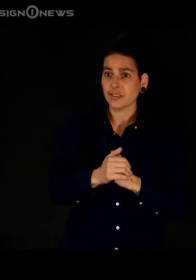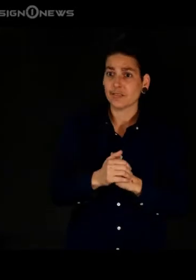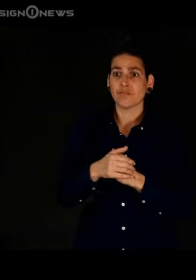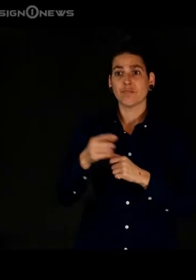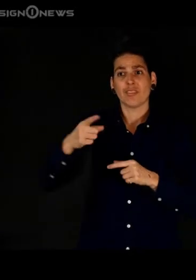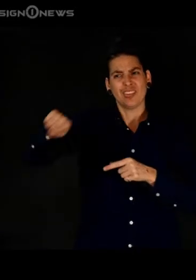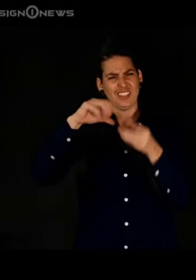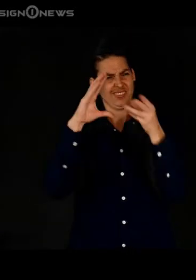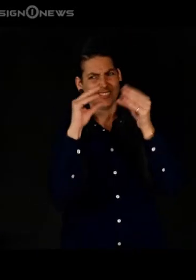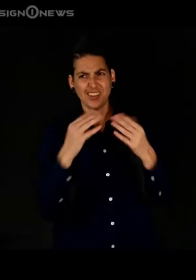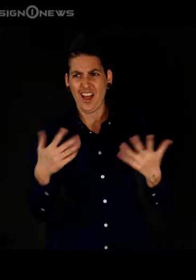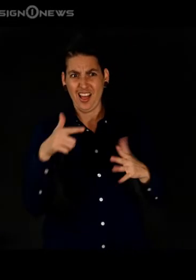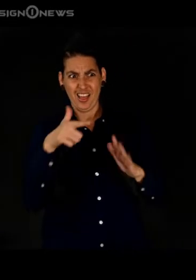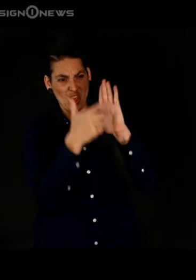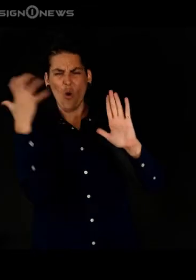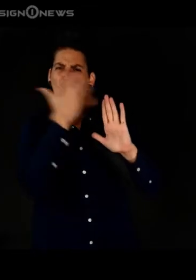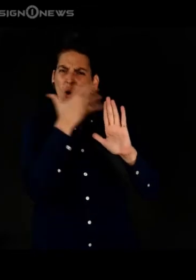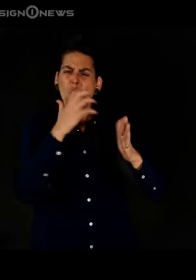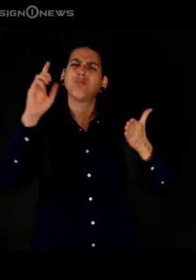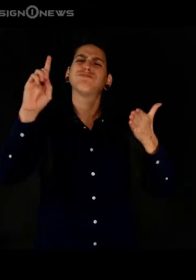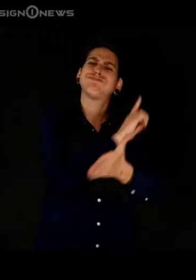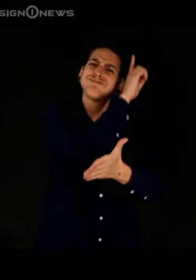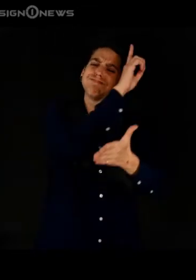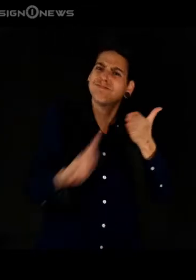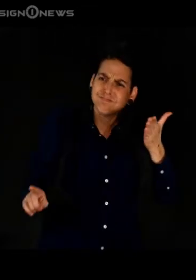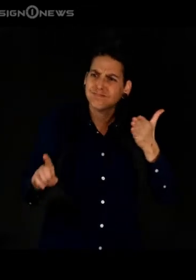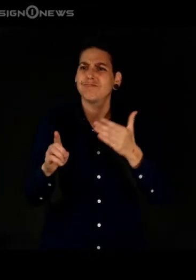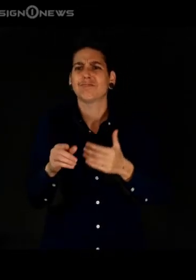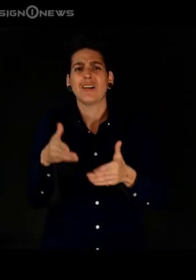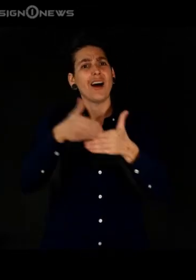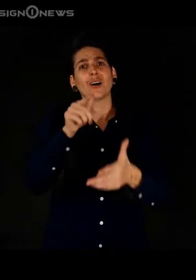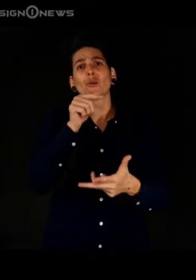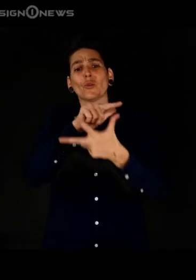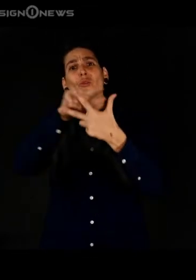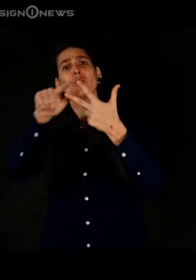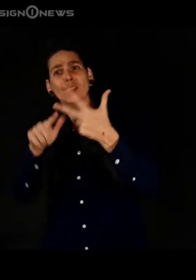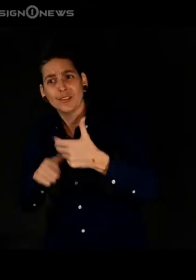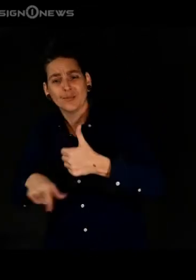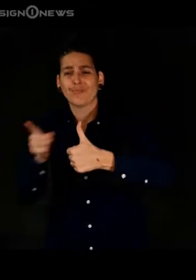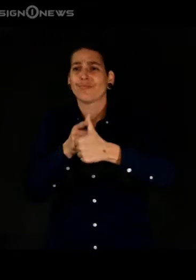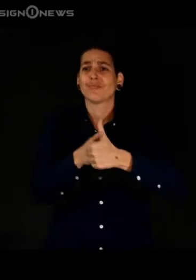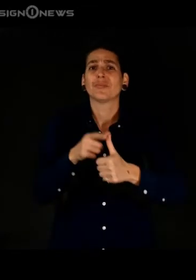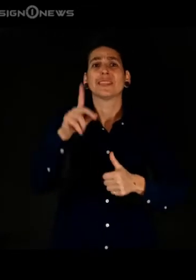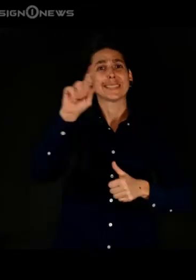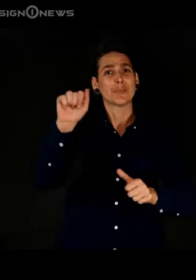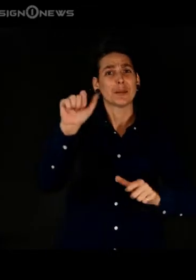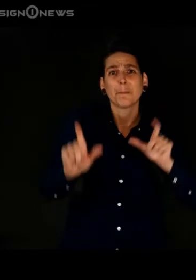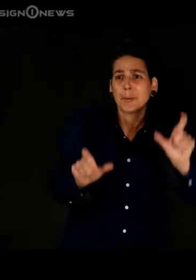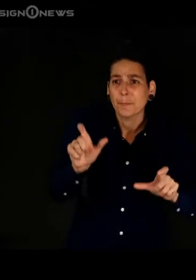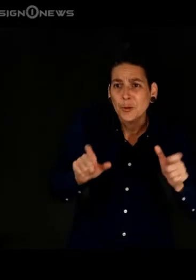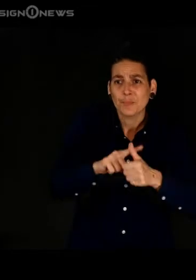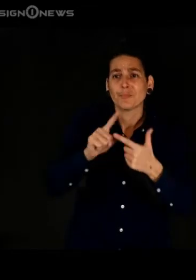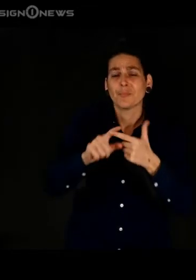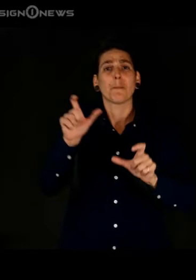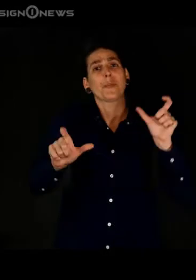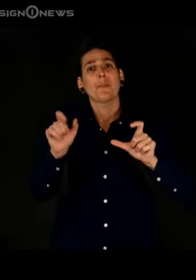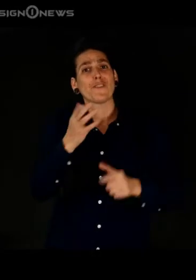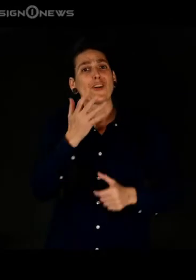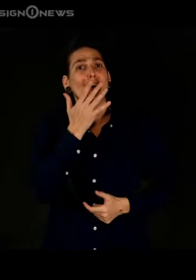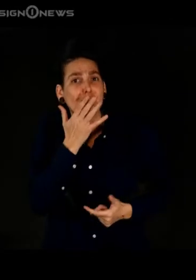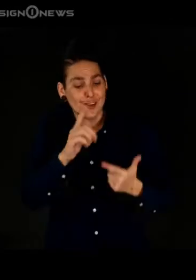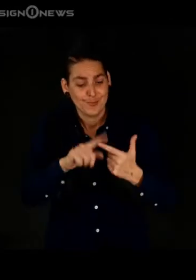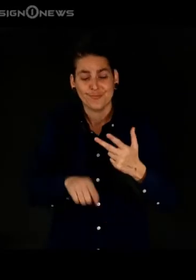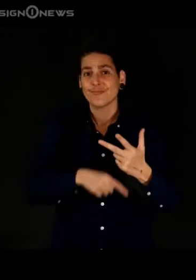those laws are discriminating against people with disabilities, people of